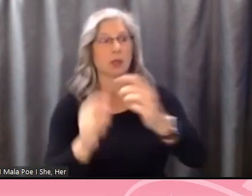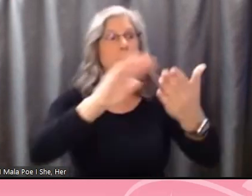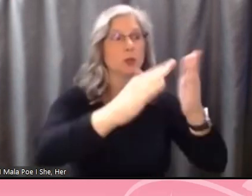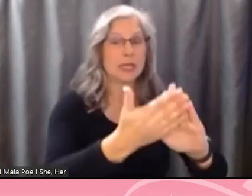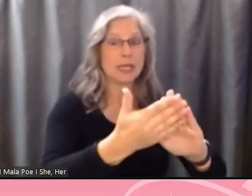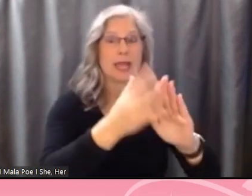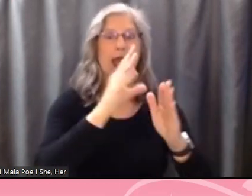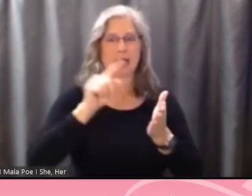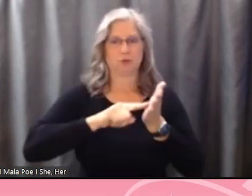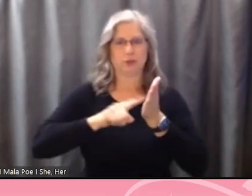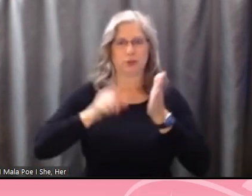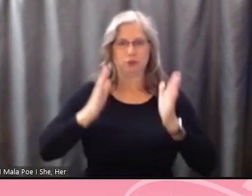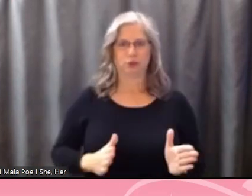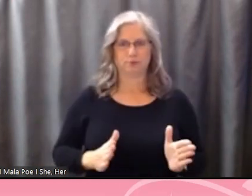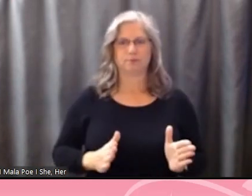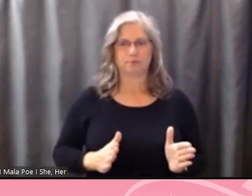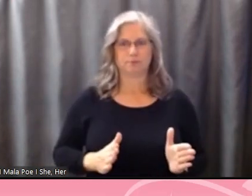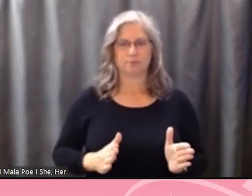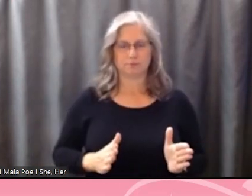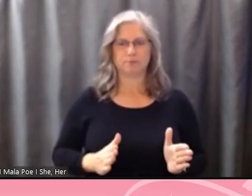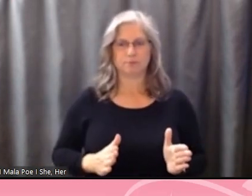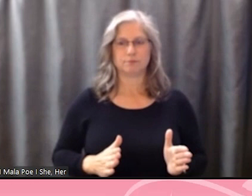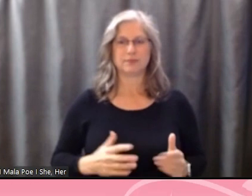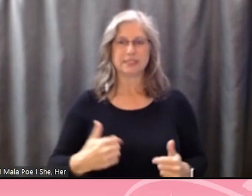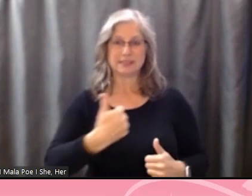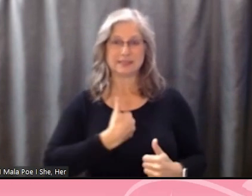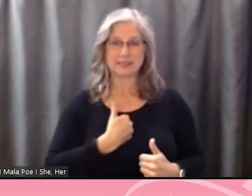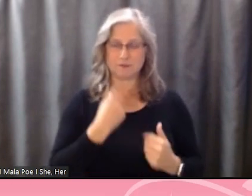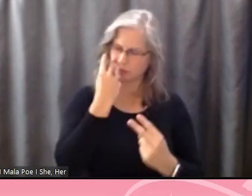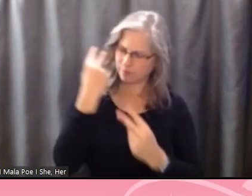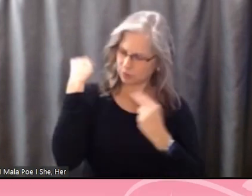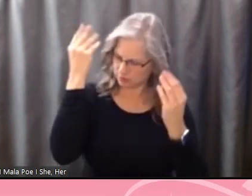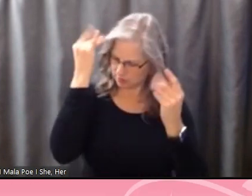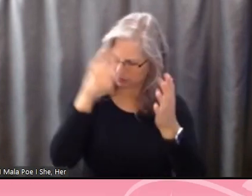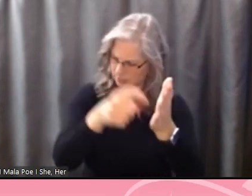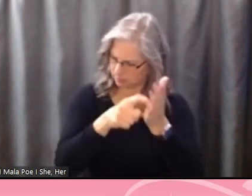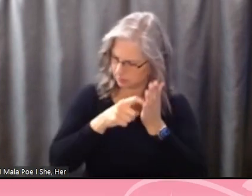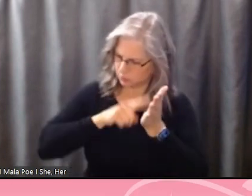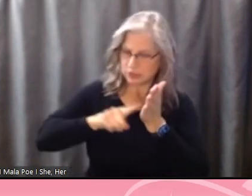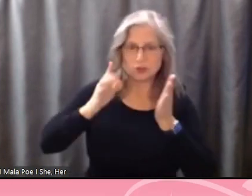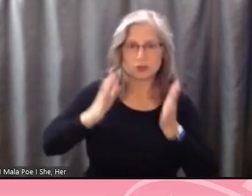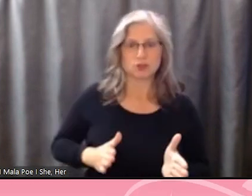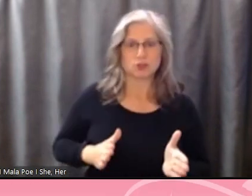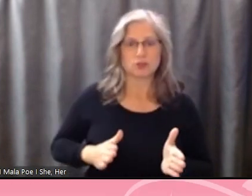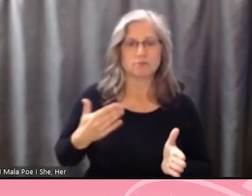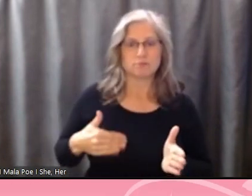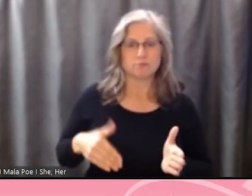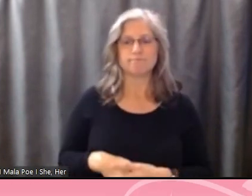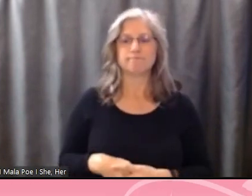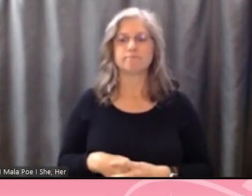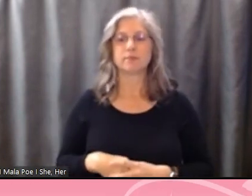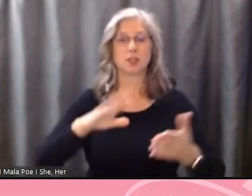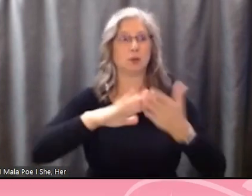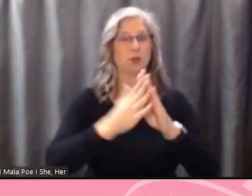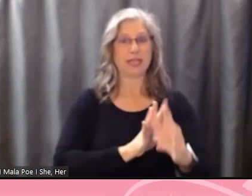the researcher. The self-reflection that's required of the researcher. So the community